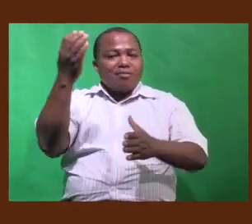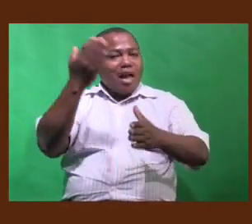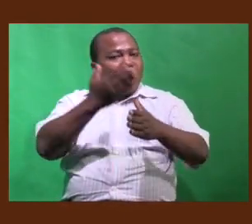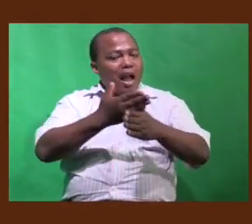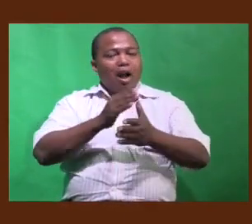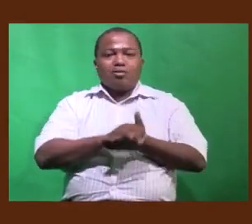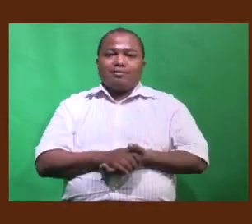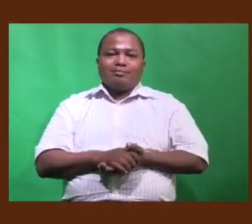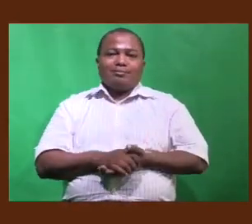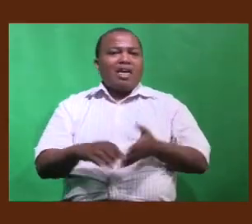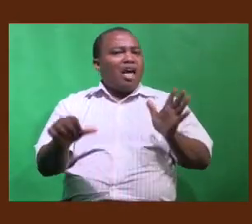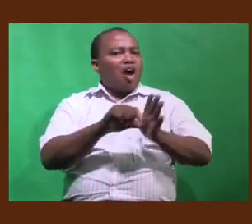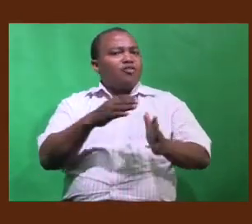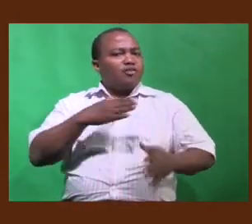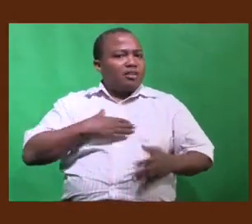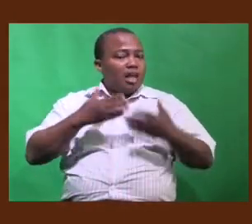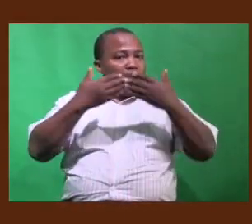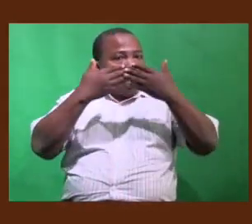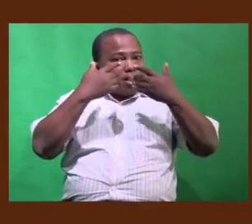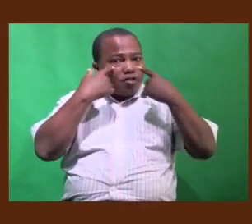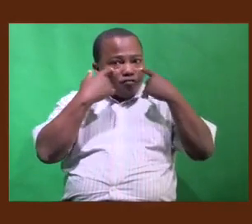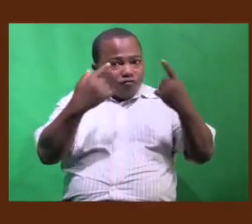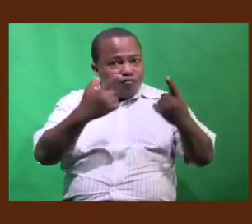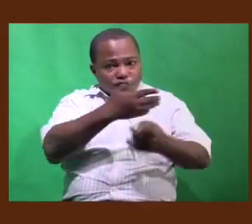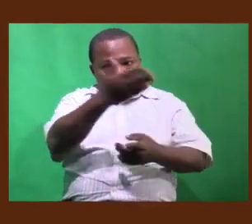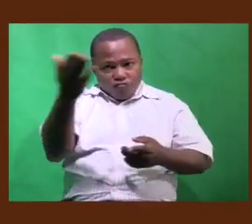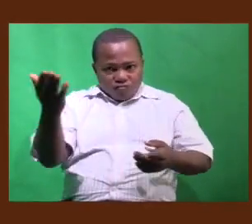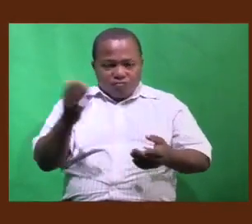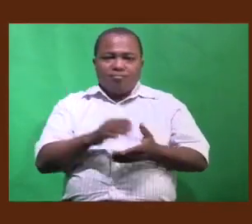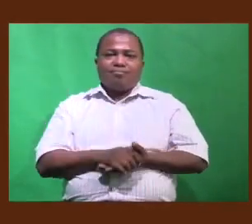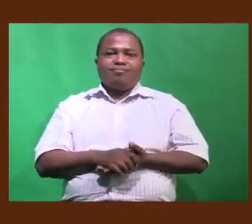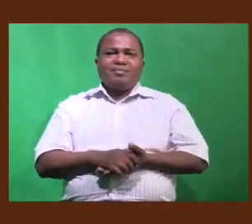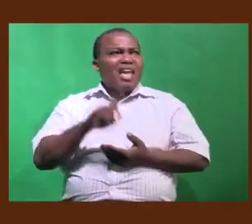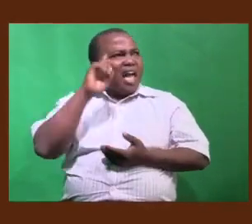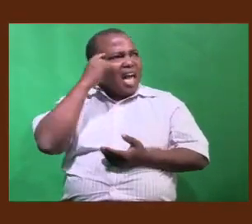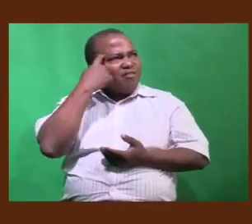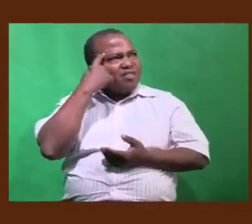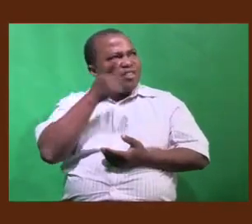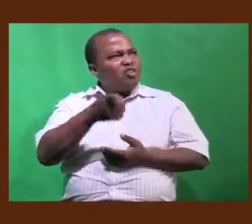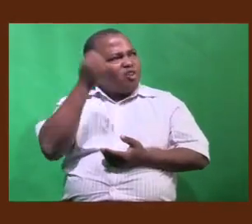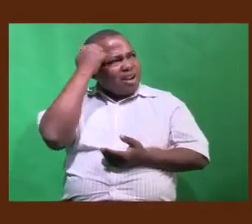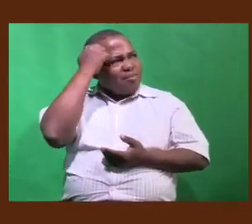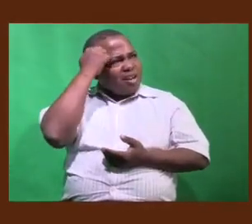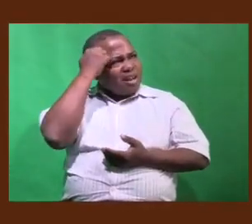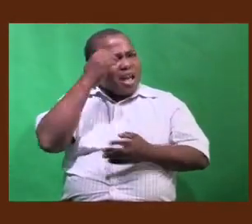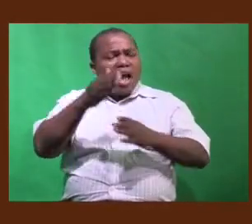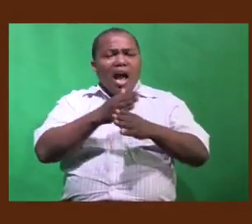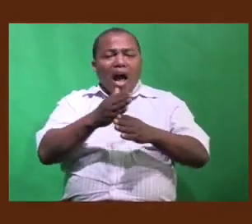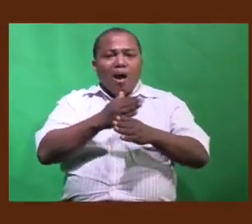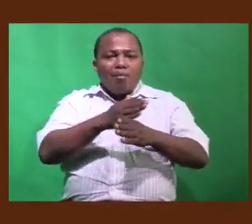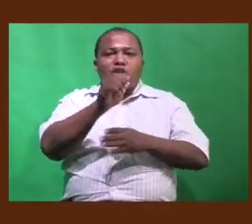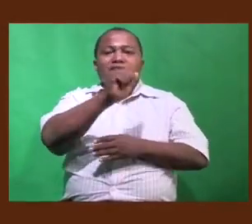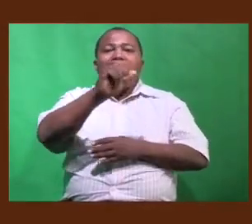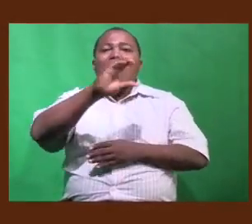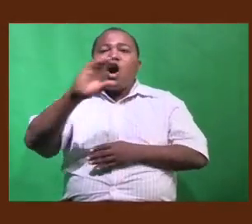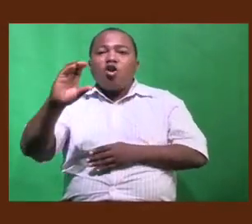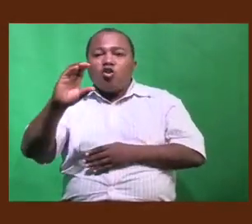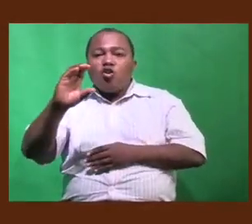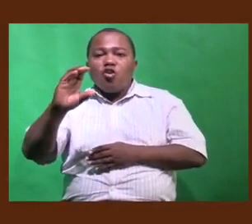My dear student and viewer, I think you remember about accrued and prepaid